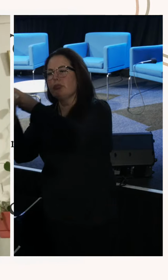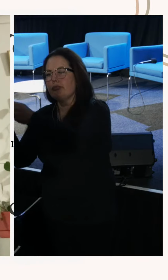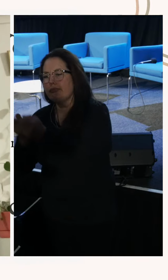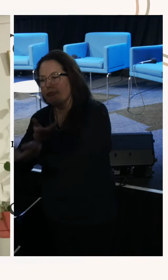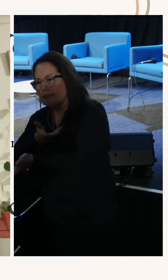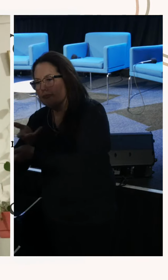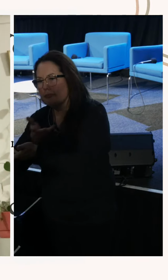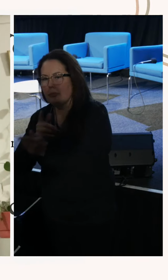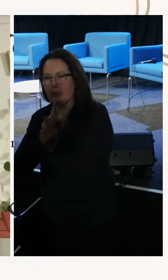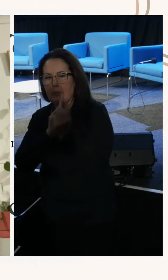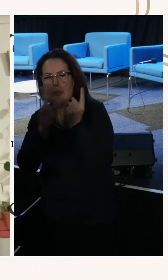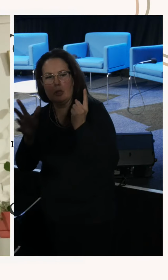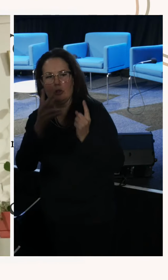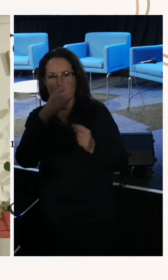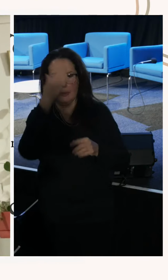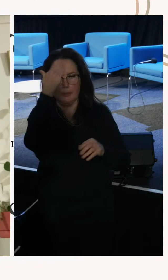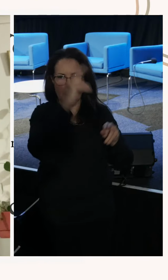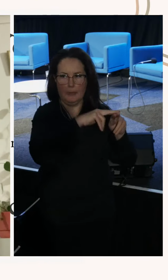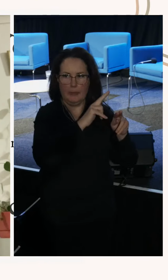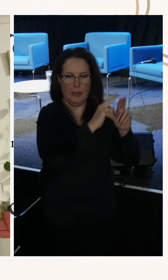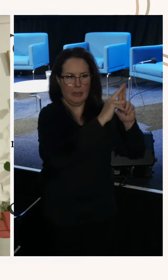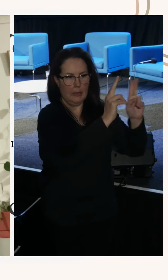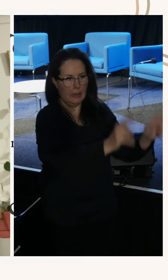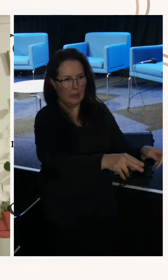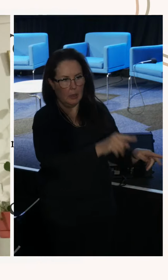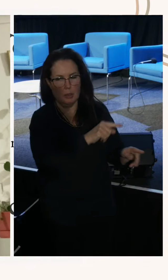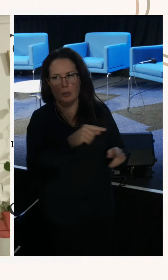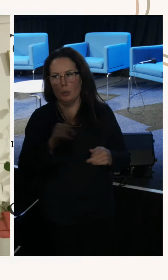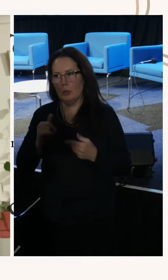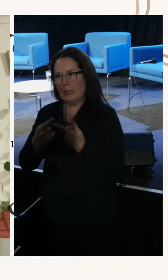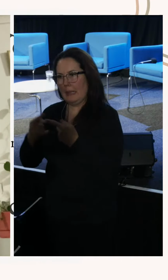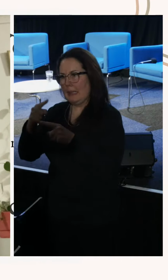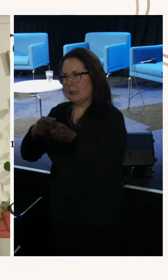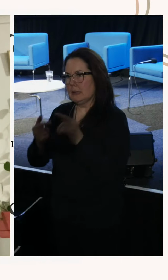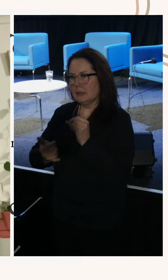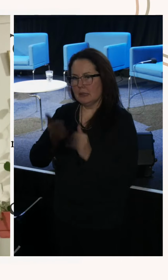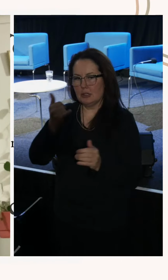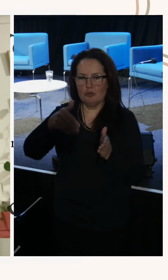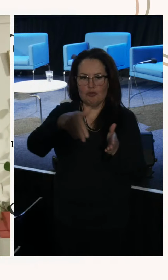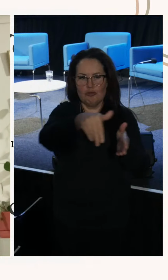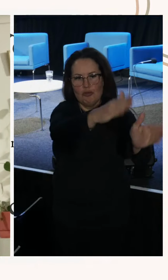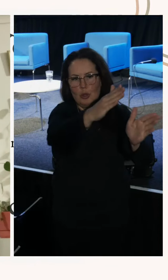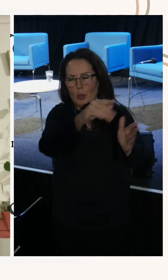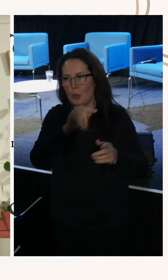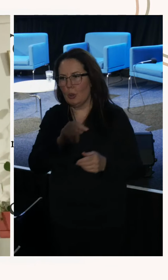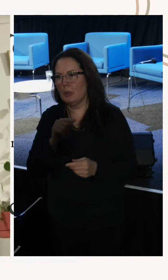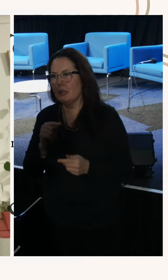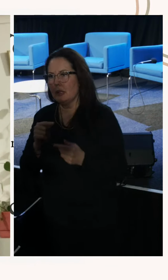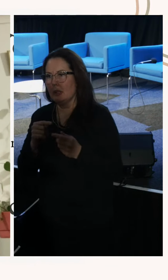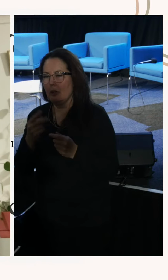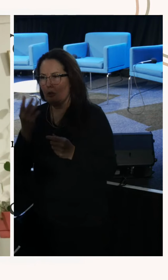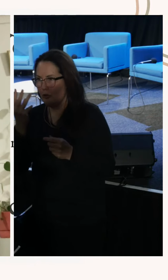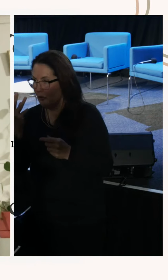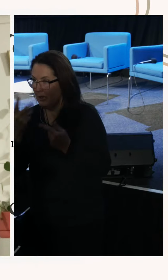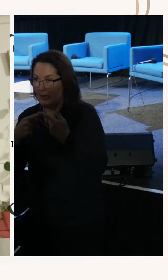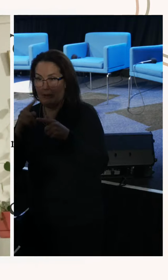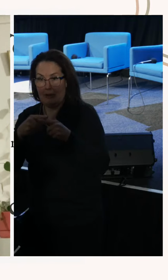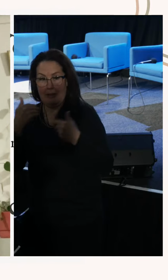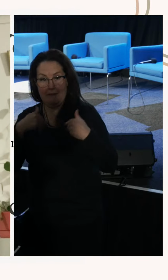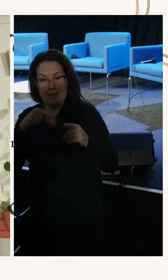grandparents' places also takes me past what I've come to term Ex's Row, a short span of streets where 3 of my exes